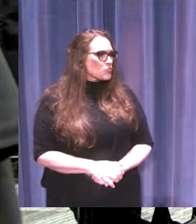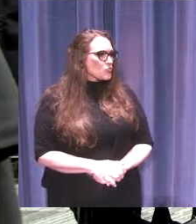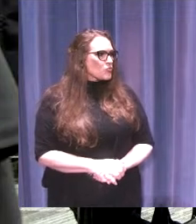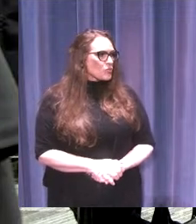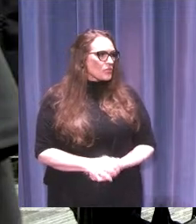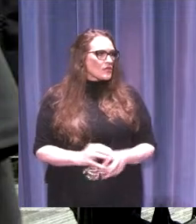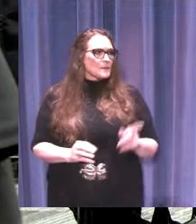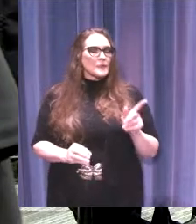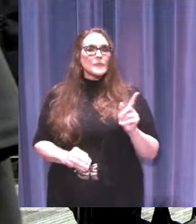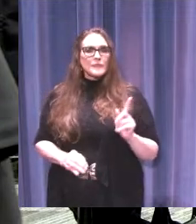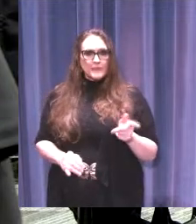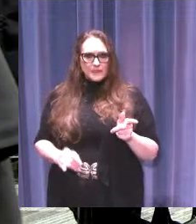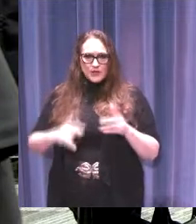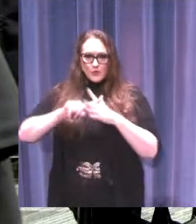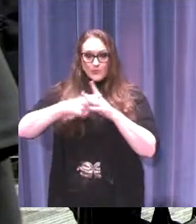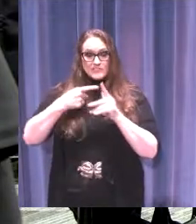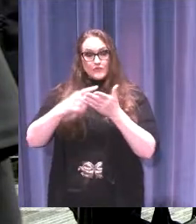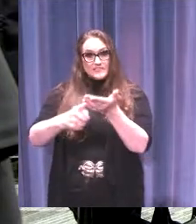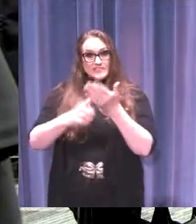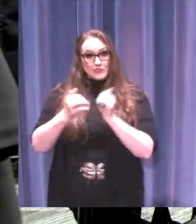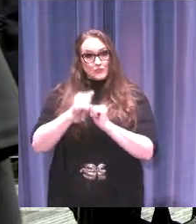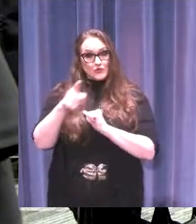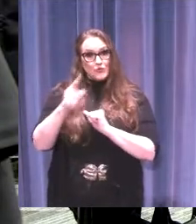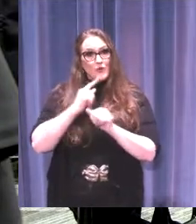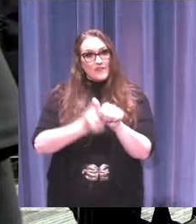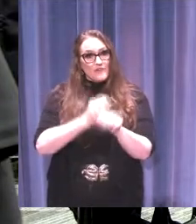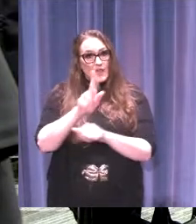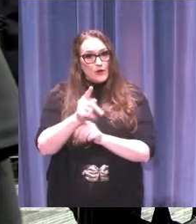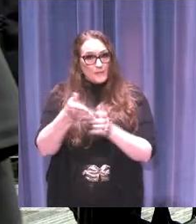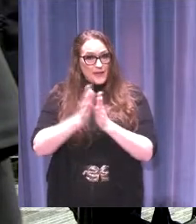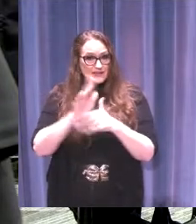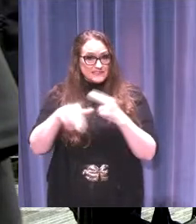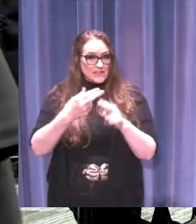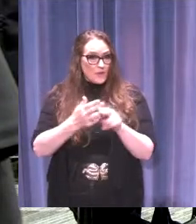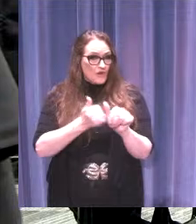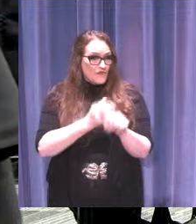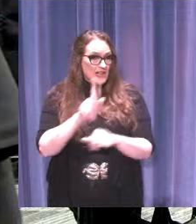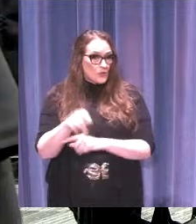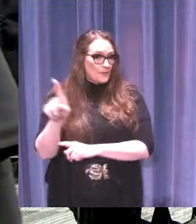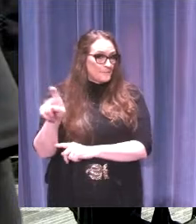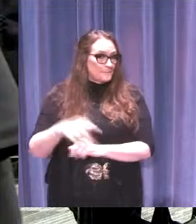We started this discussion with you at a follow-up. Want to ask about follow-up?